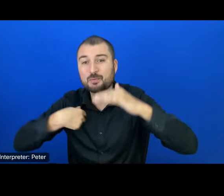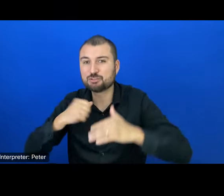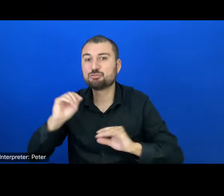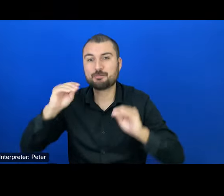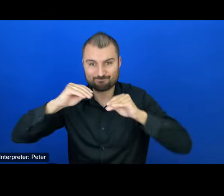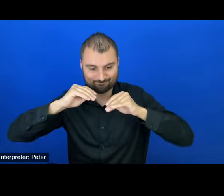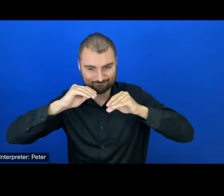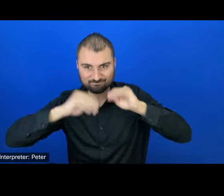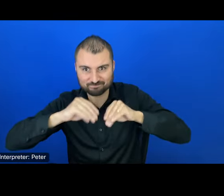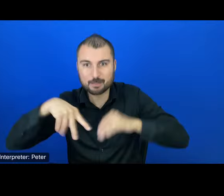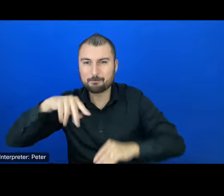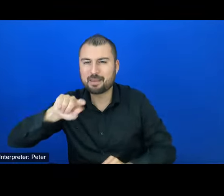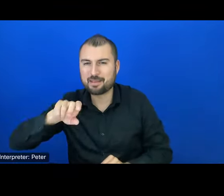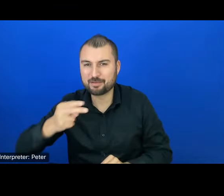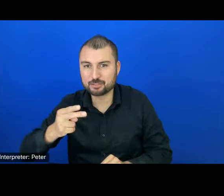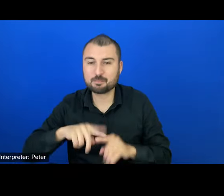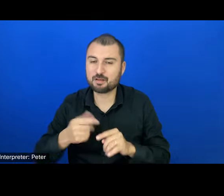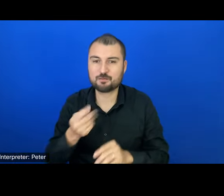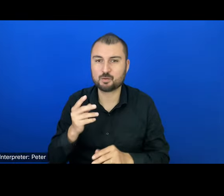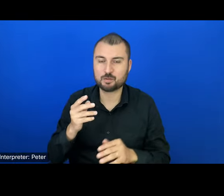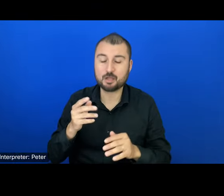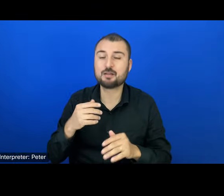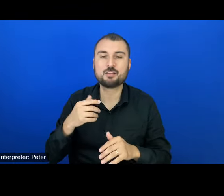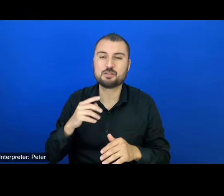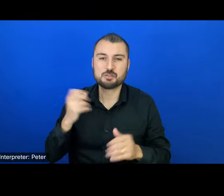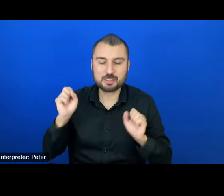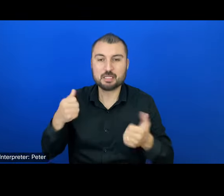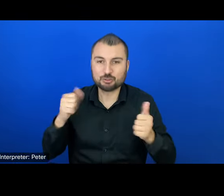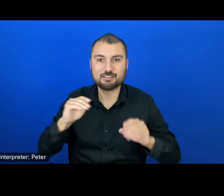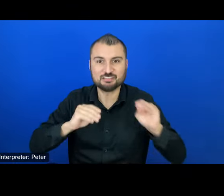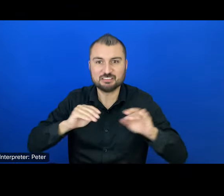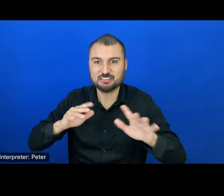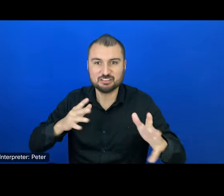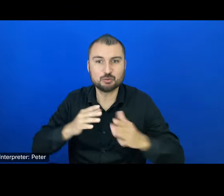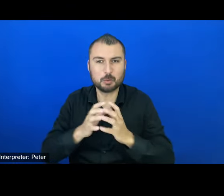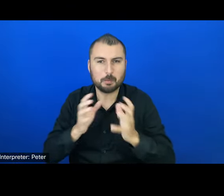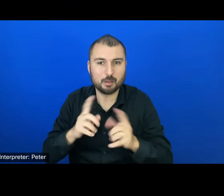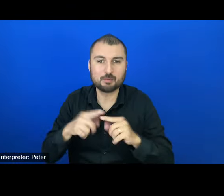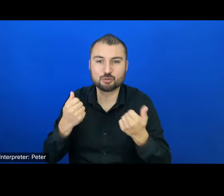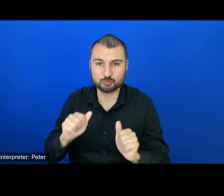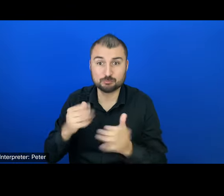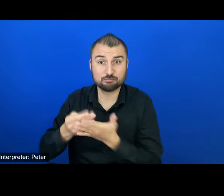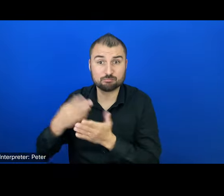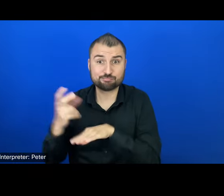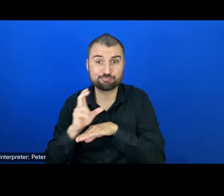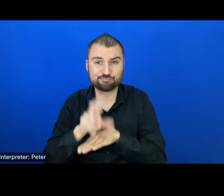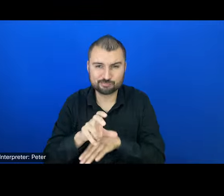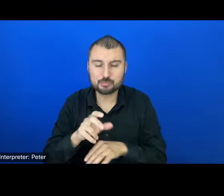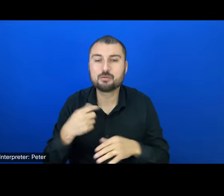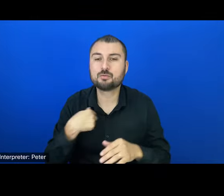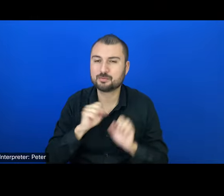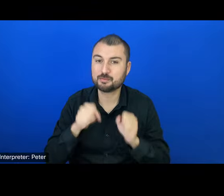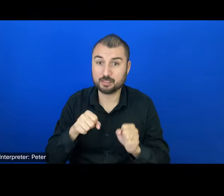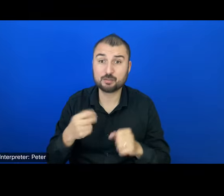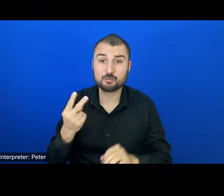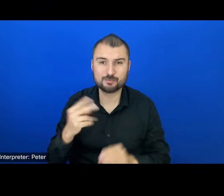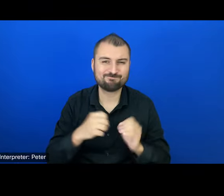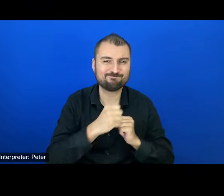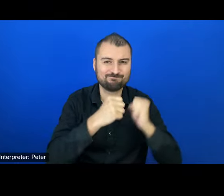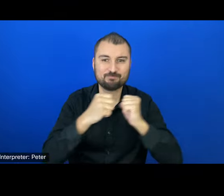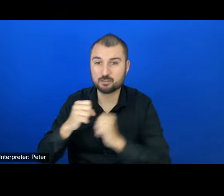you're going to have so many fingers in a dike, and we are trying to get appropriations so we can get these two structures that